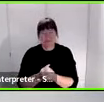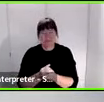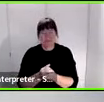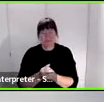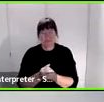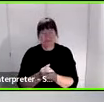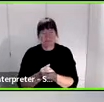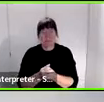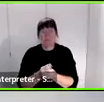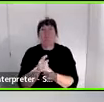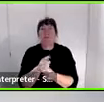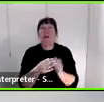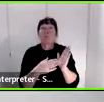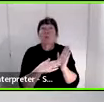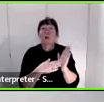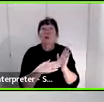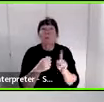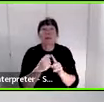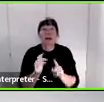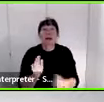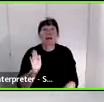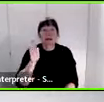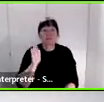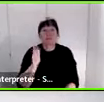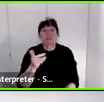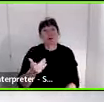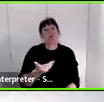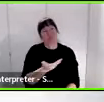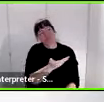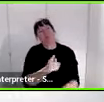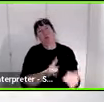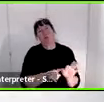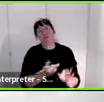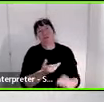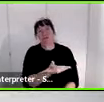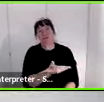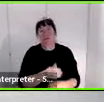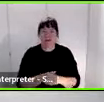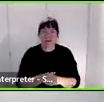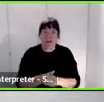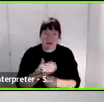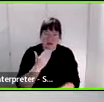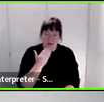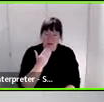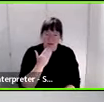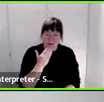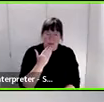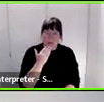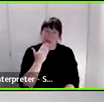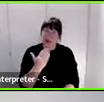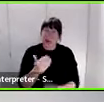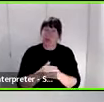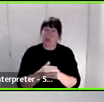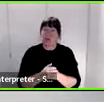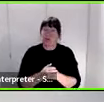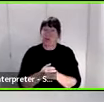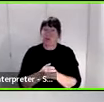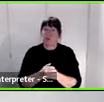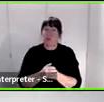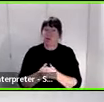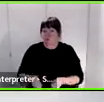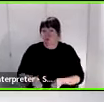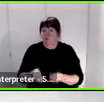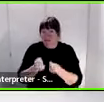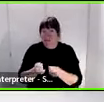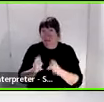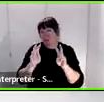I see Maureen has her hand up, so we'll go to a question. Thanks. Thank you. Thanks, Amy, for highlighting those issues that